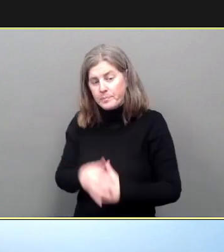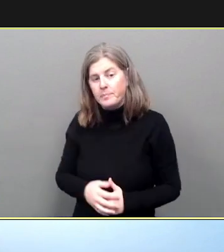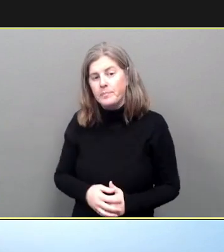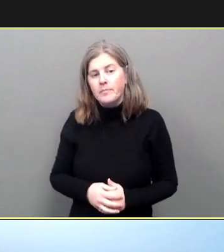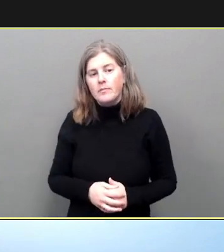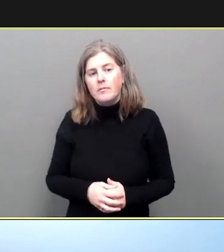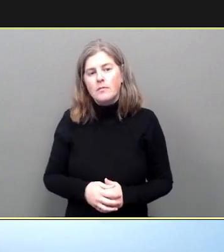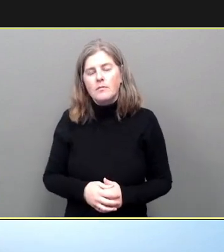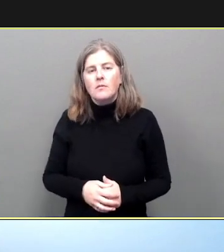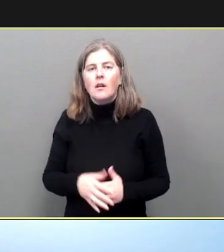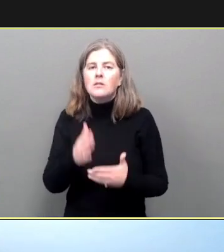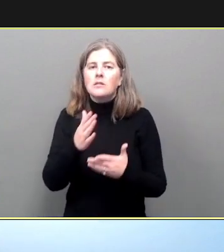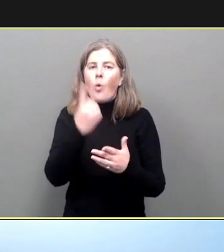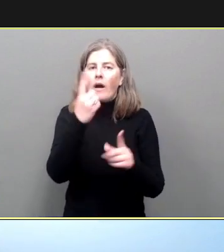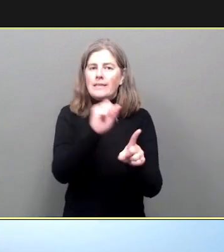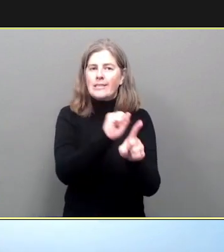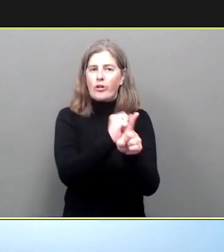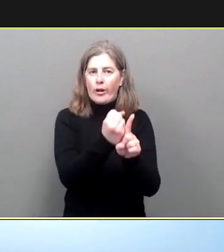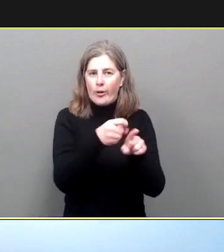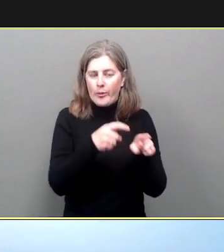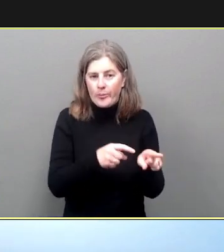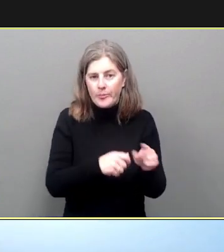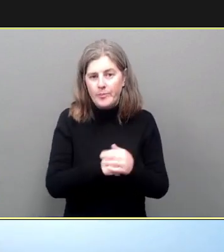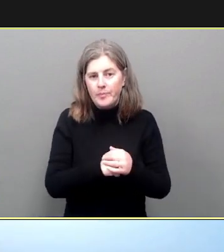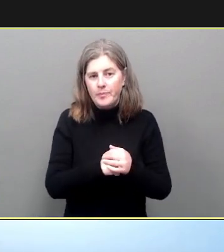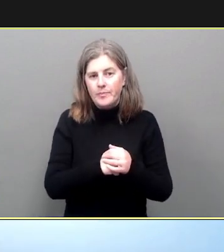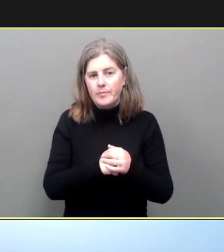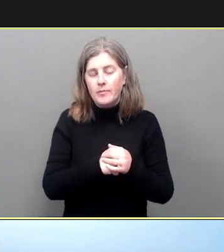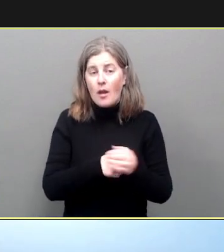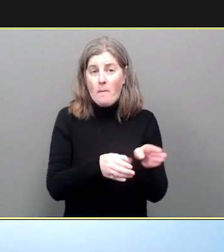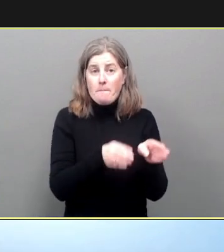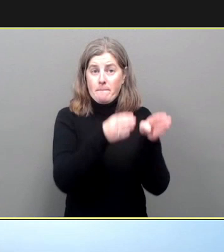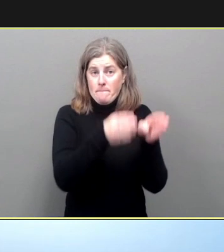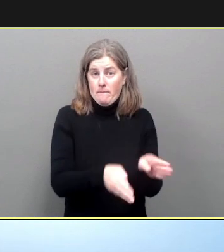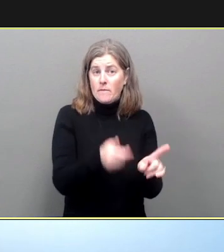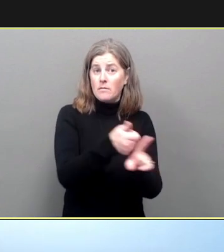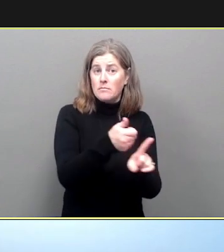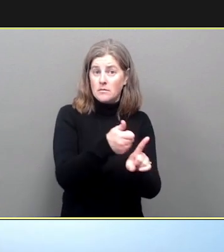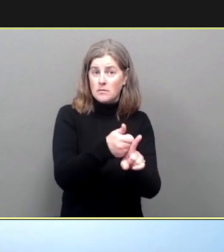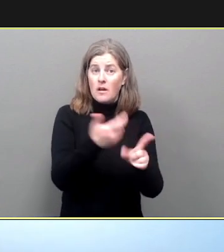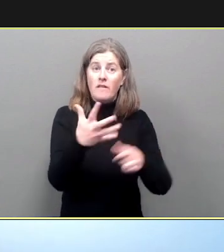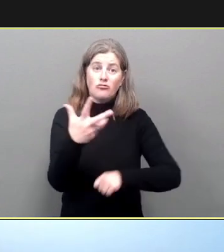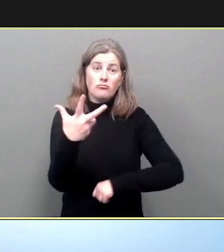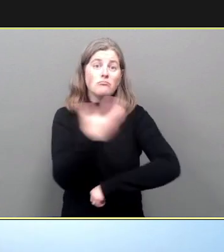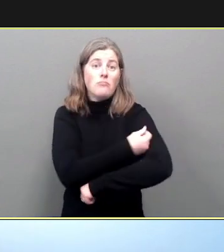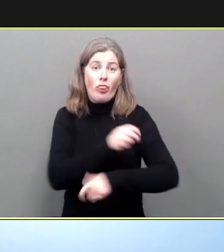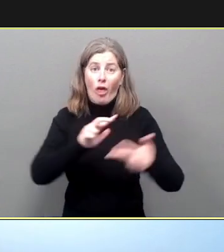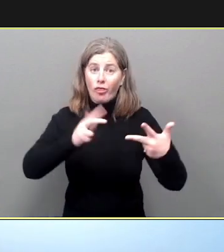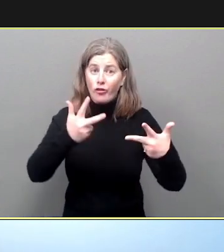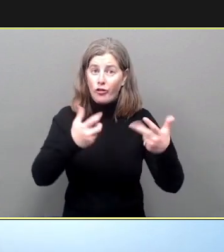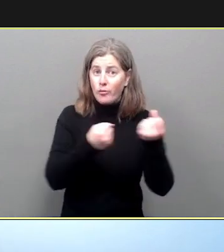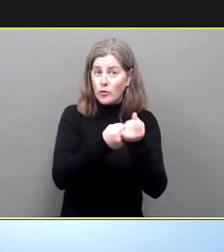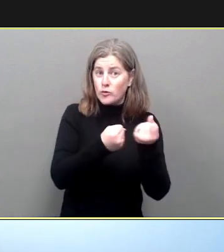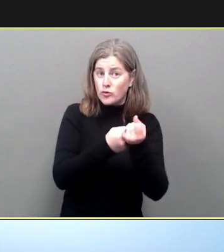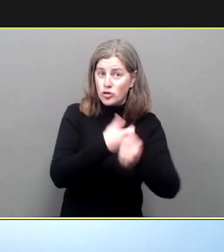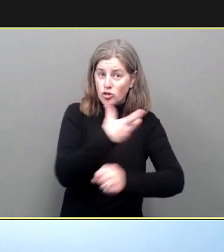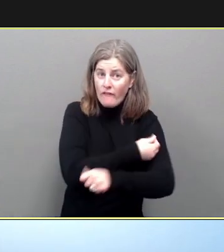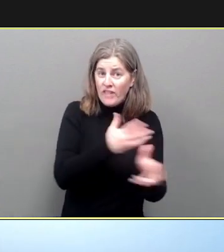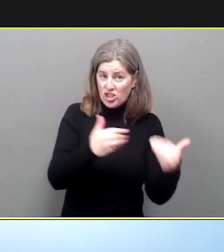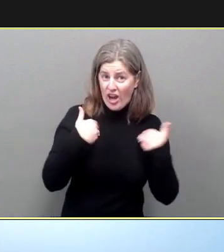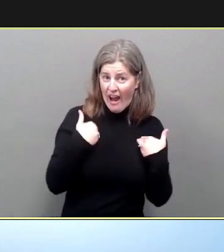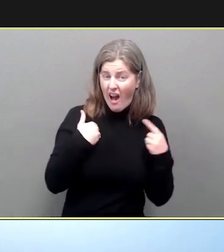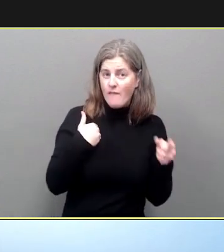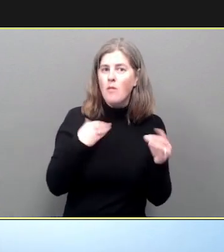the scenario where an individual has received a booster shot, and there's even